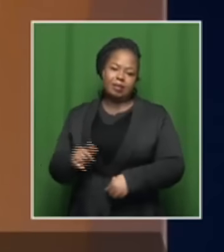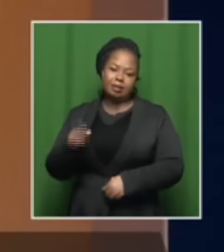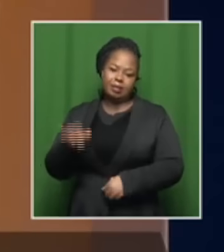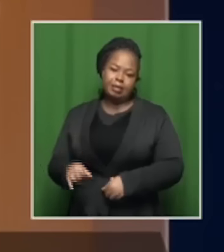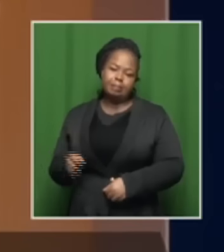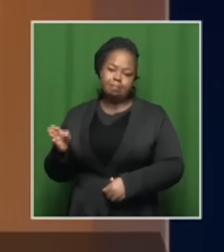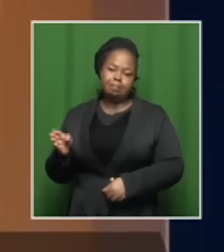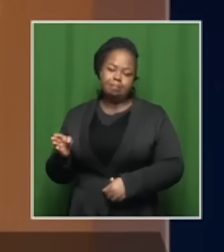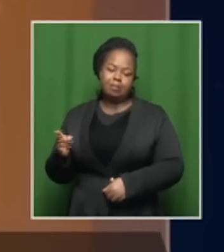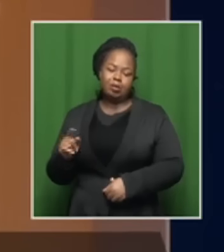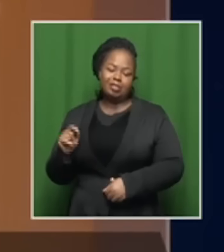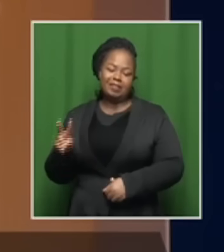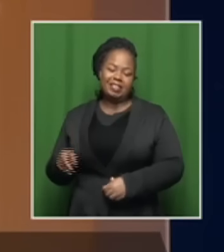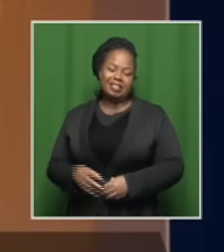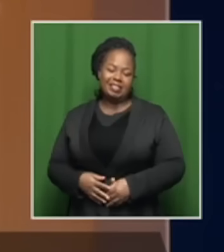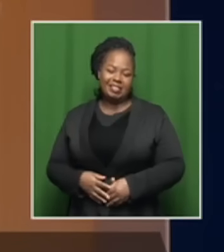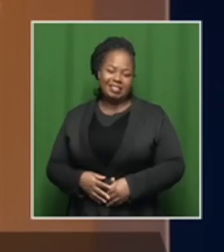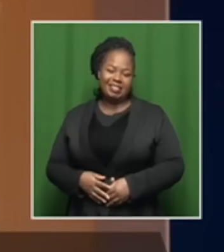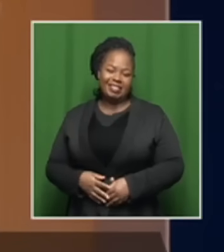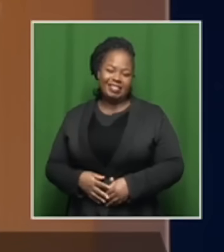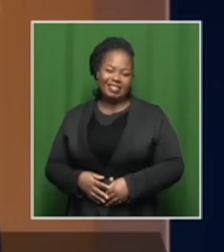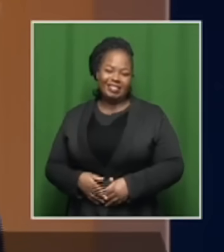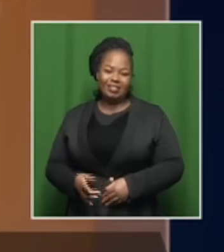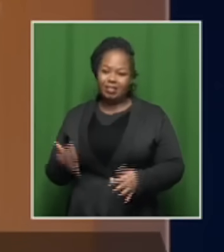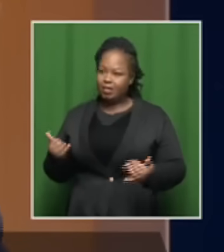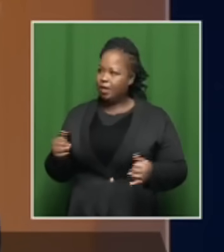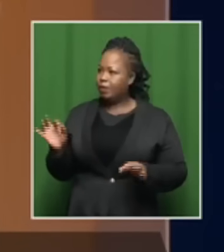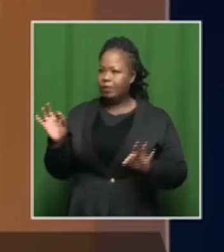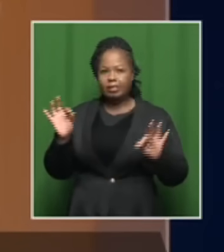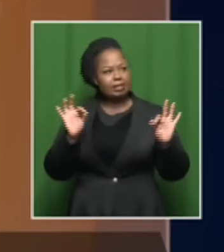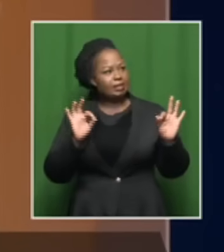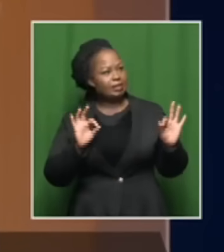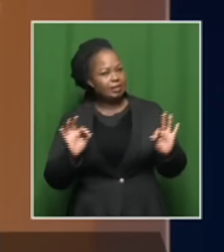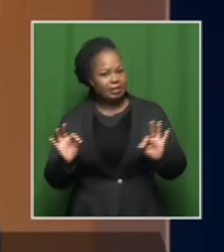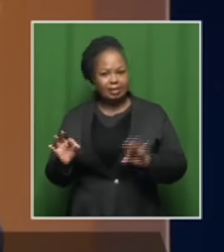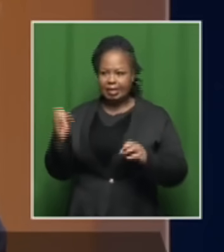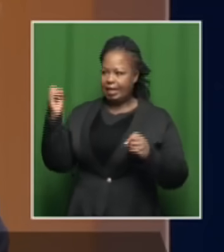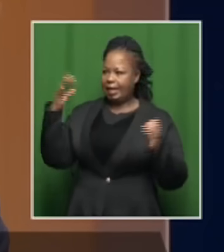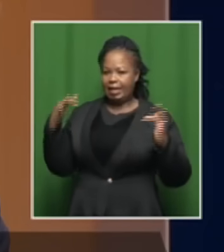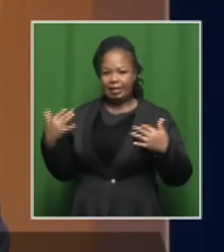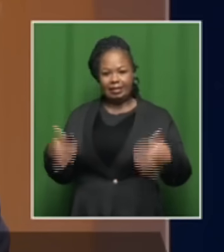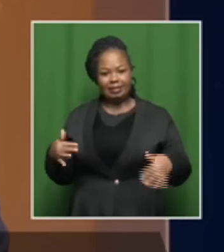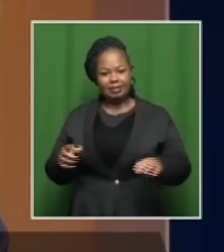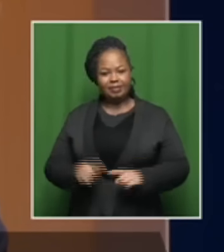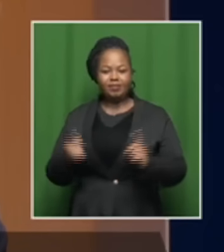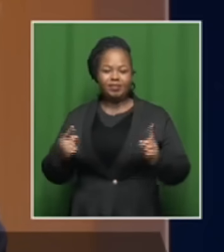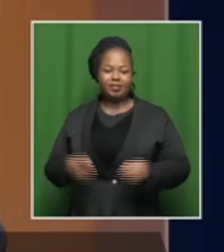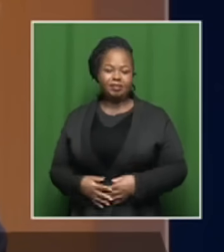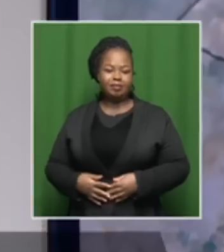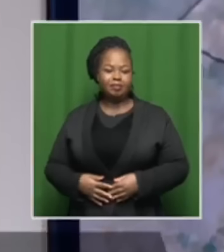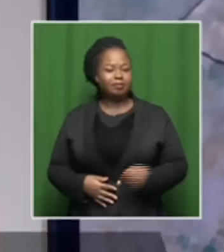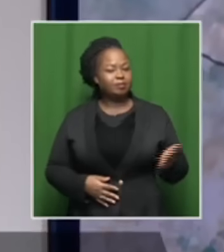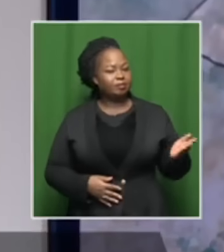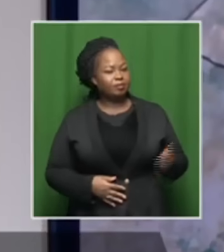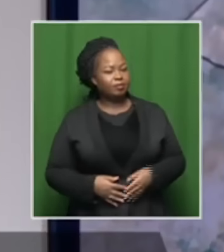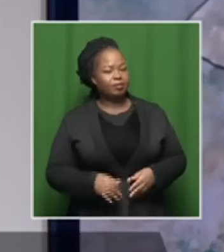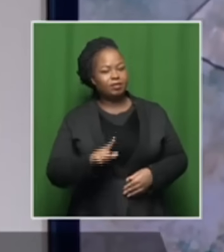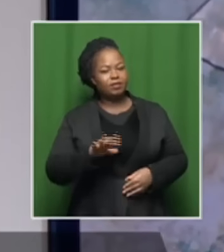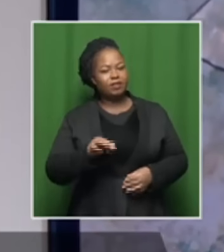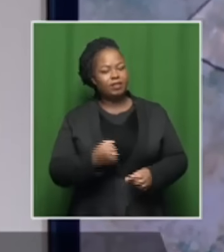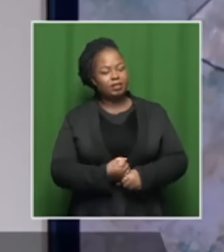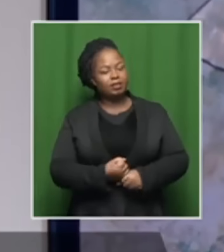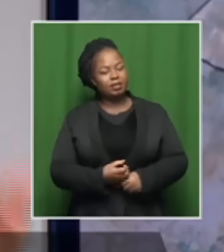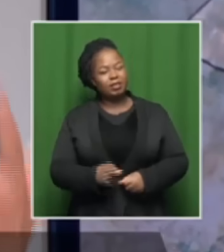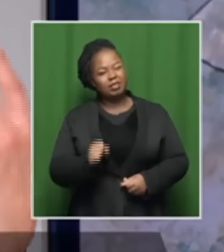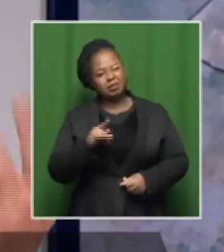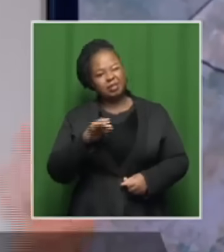a TV studio. Isn't that stunning? For her now to wander around and see all the lights and everything's been great fun. And see the complete difference. But I mean, when we look at 75 years of